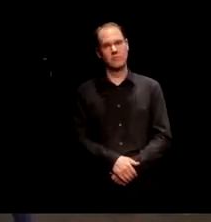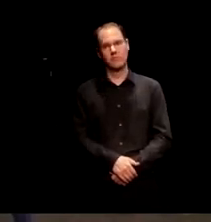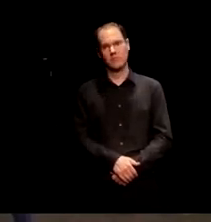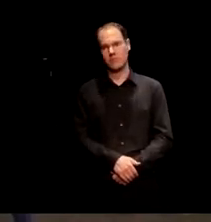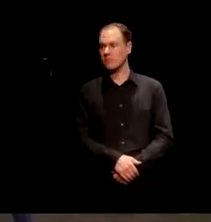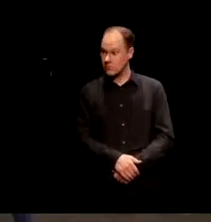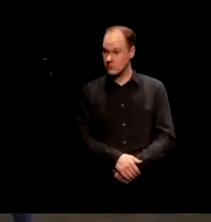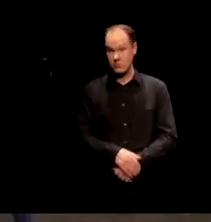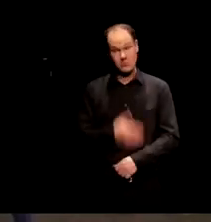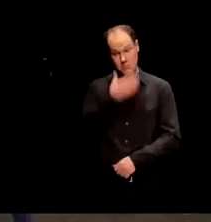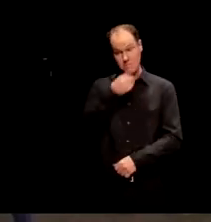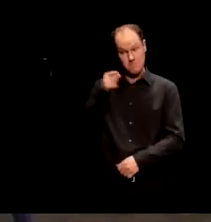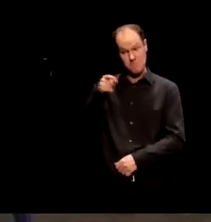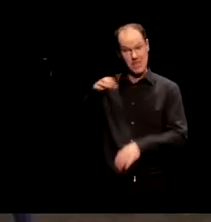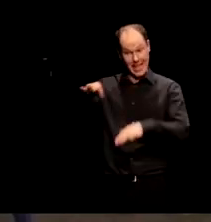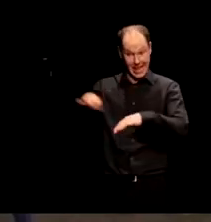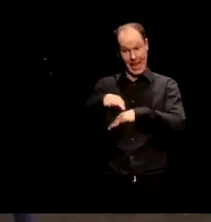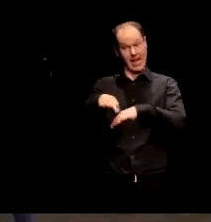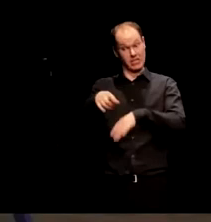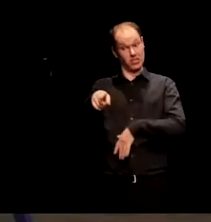Fitzroy is engaged.